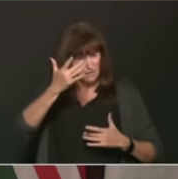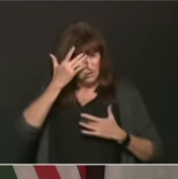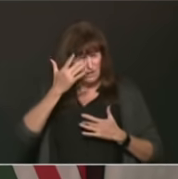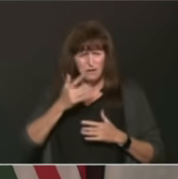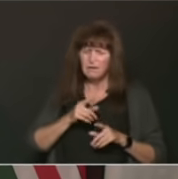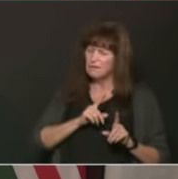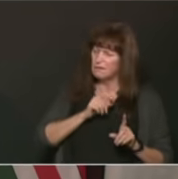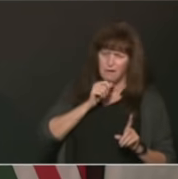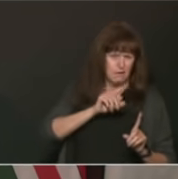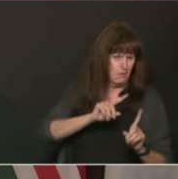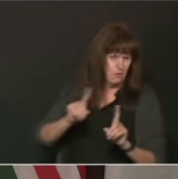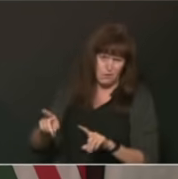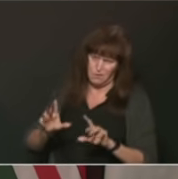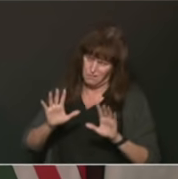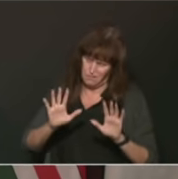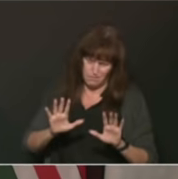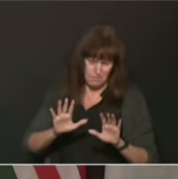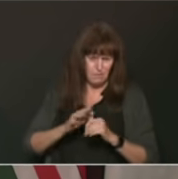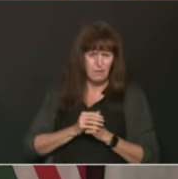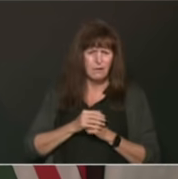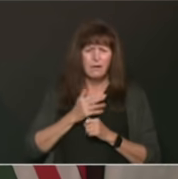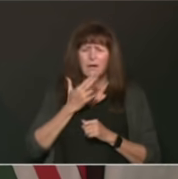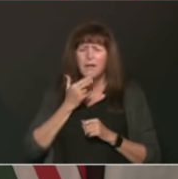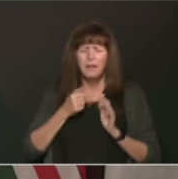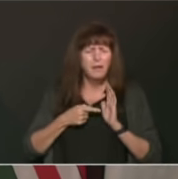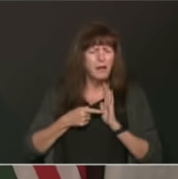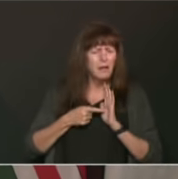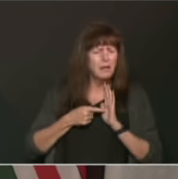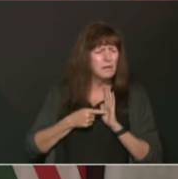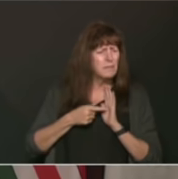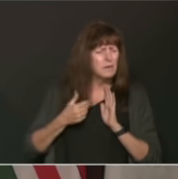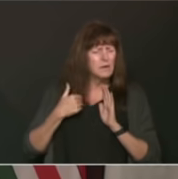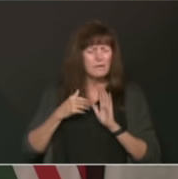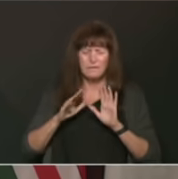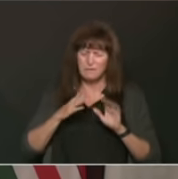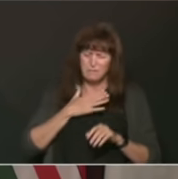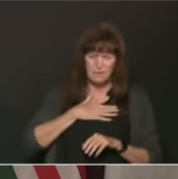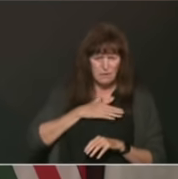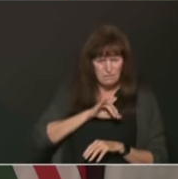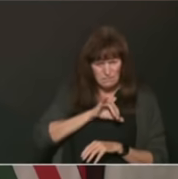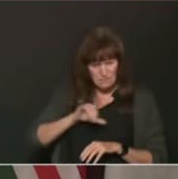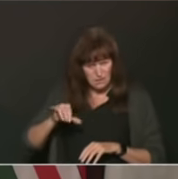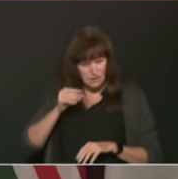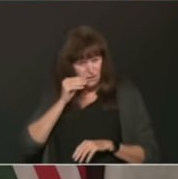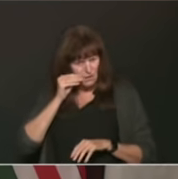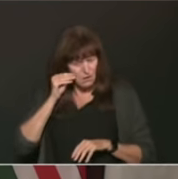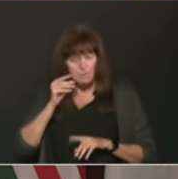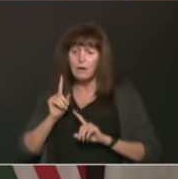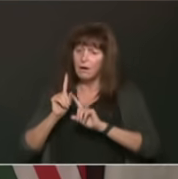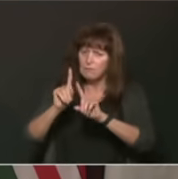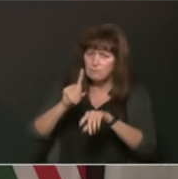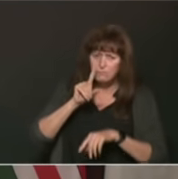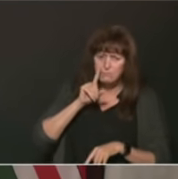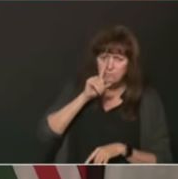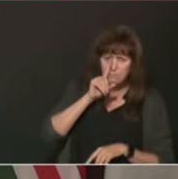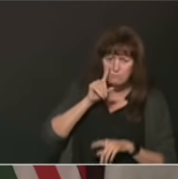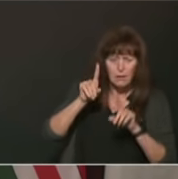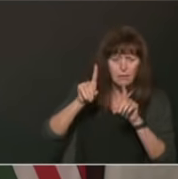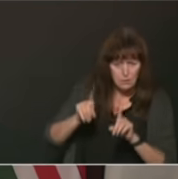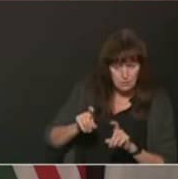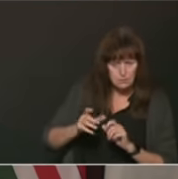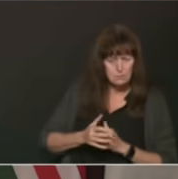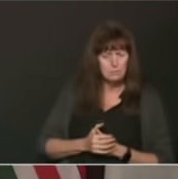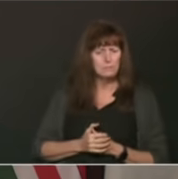if people have mild symptoms, please stay home and get tested. Make your event as safe